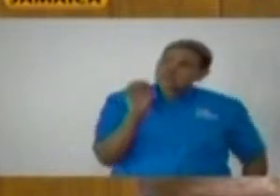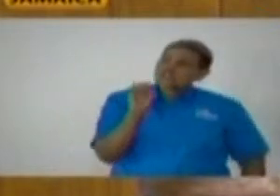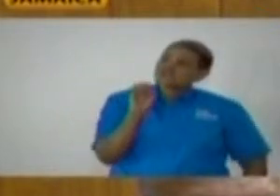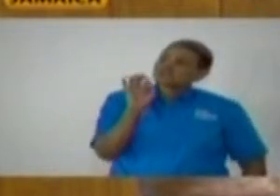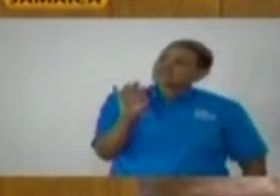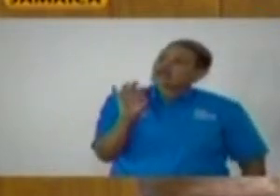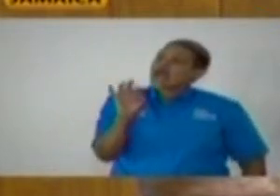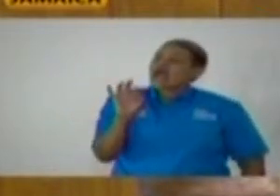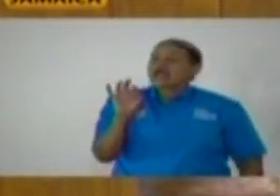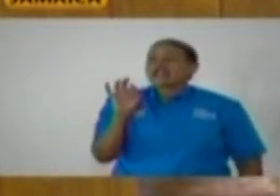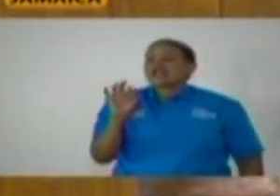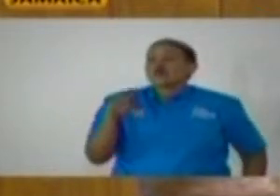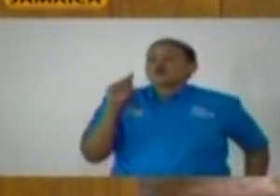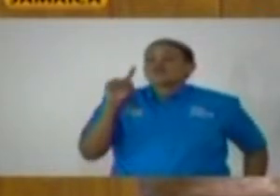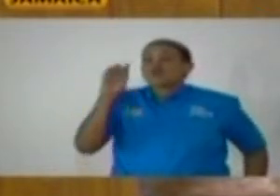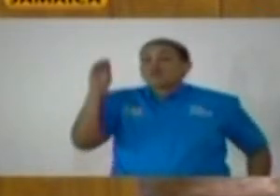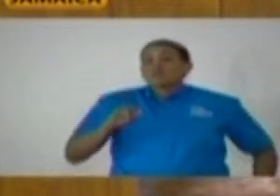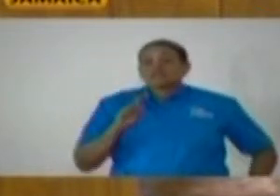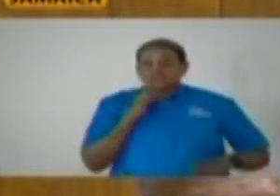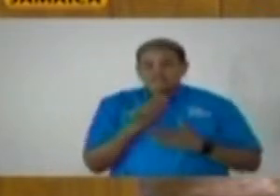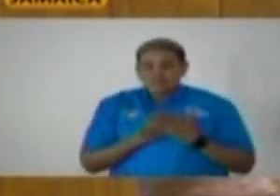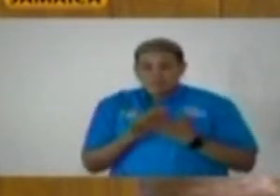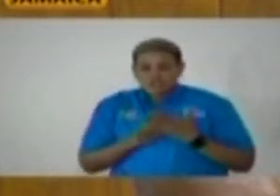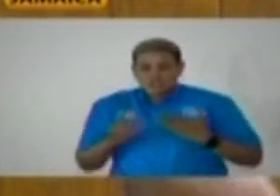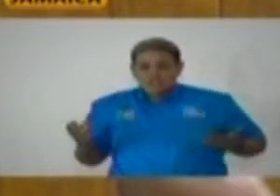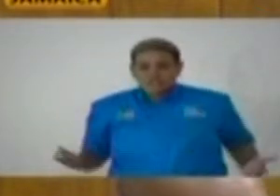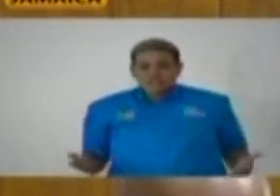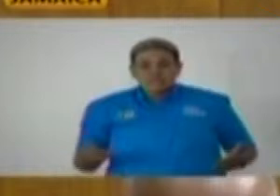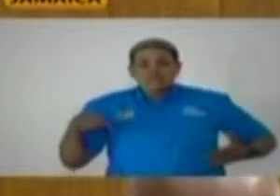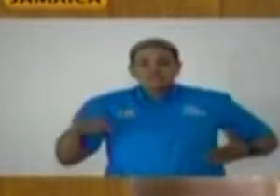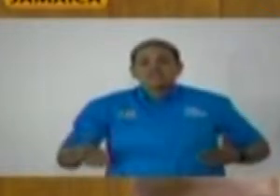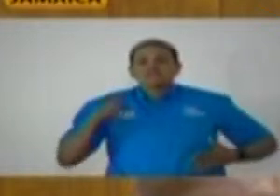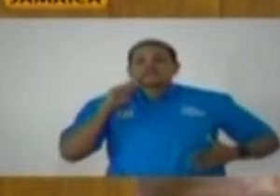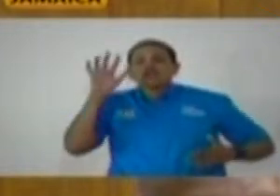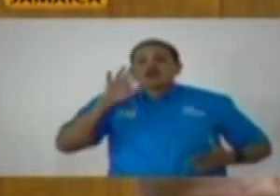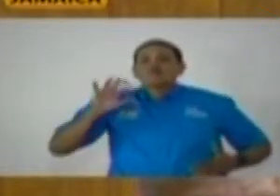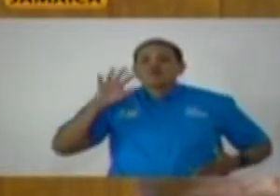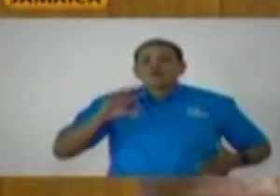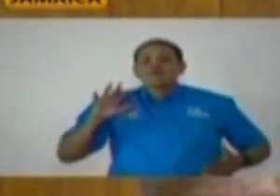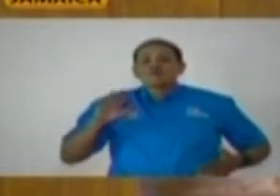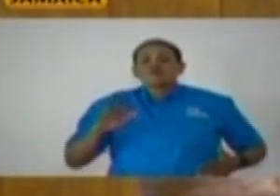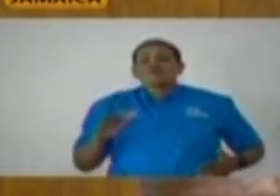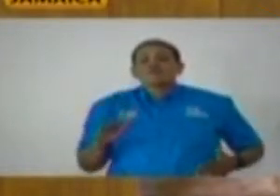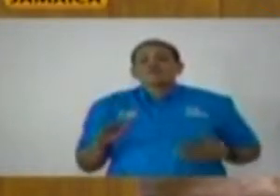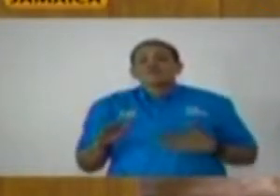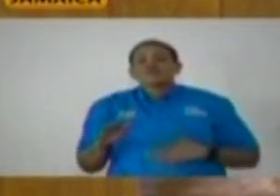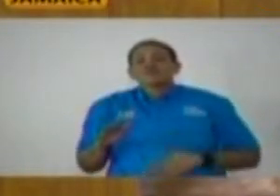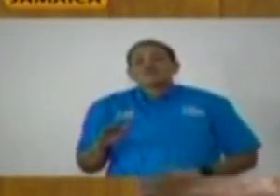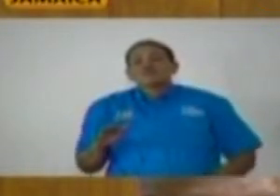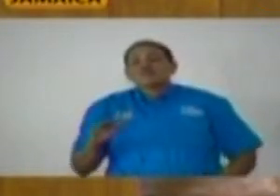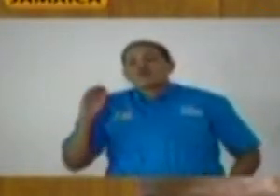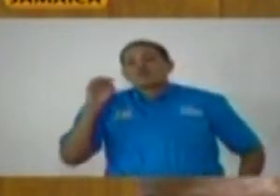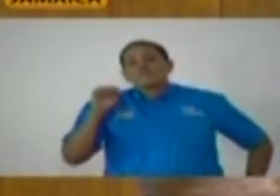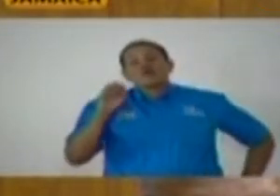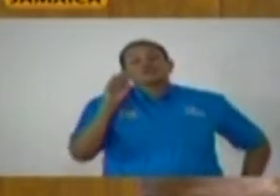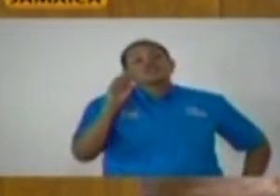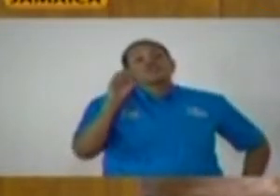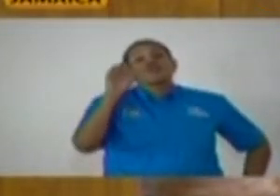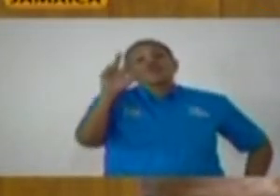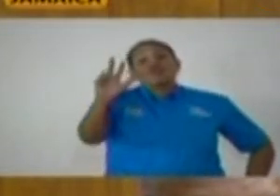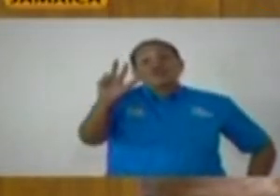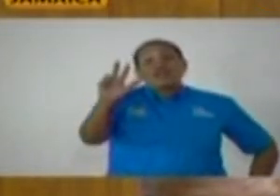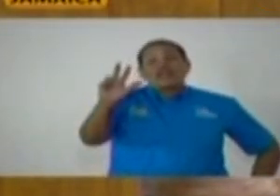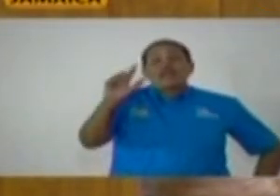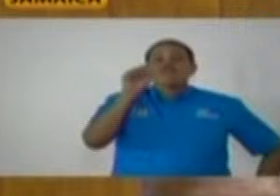0.09 of 1% of the budget. And this is this is also 0.03